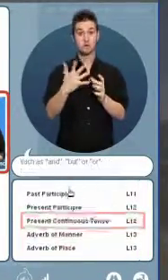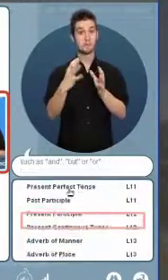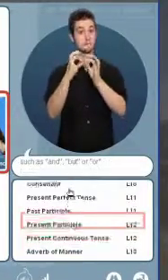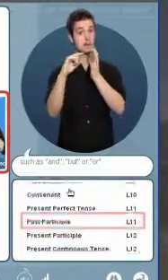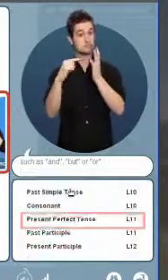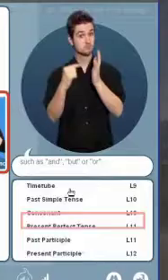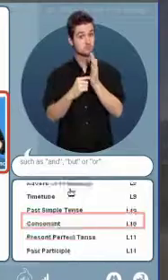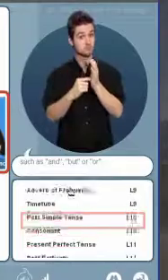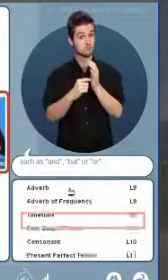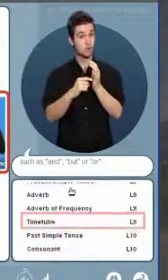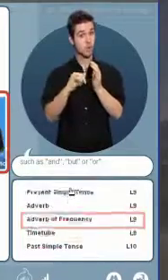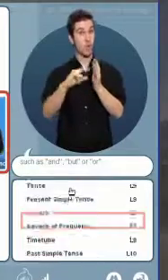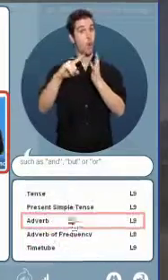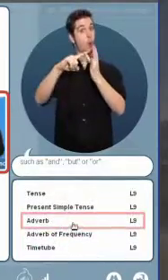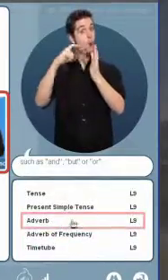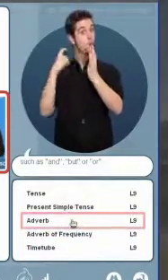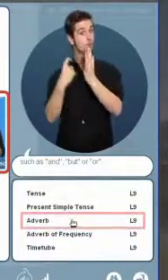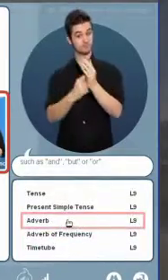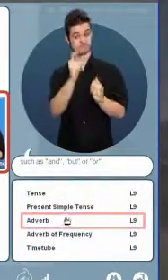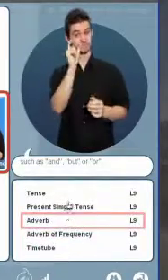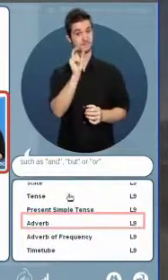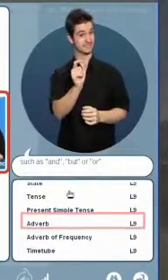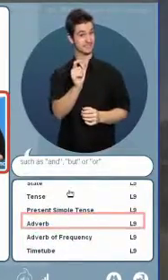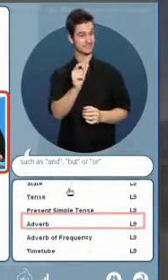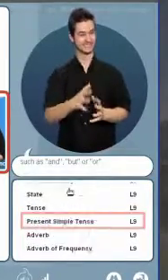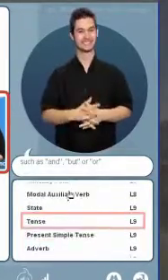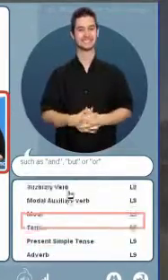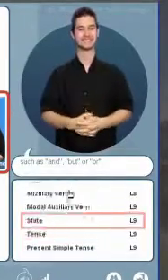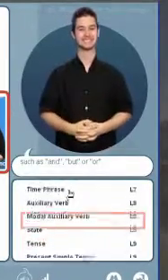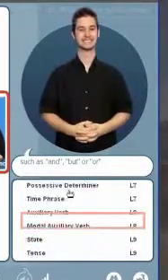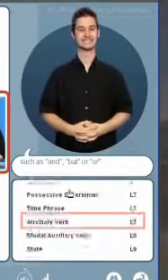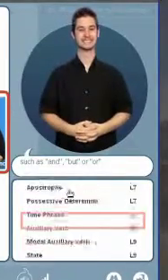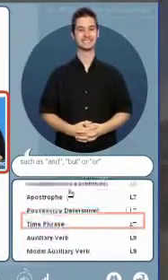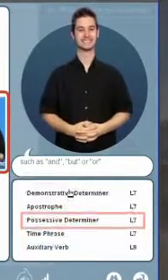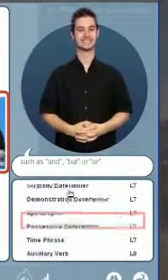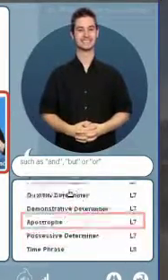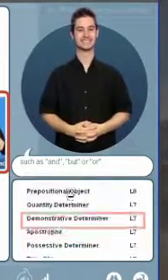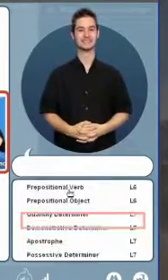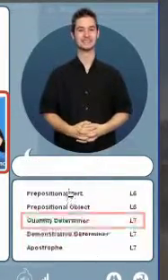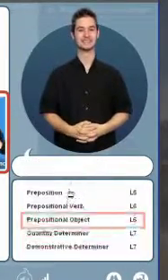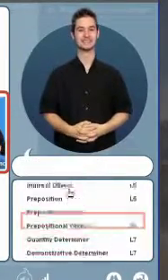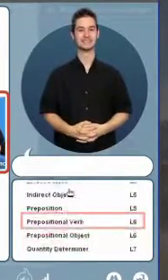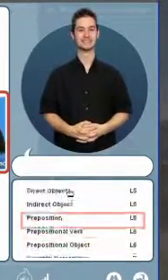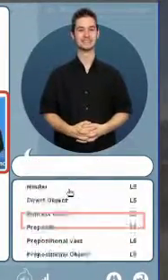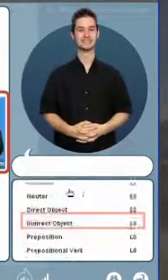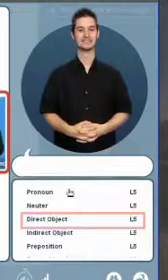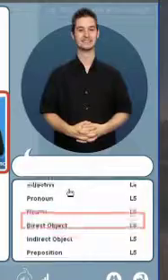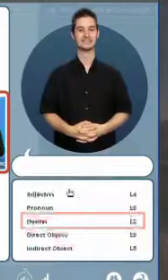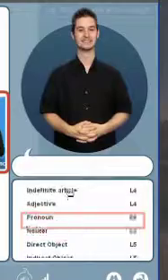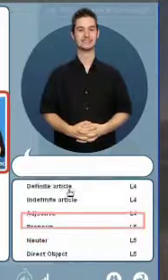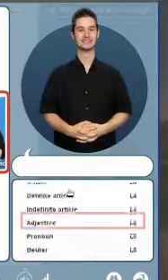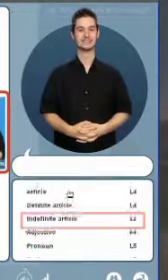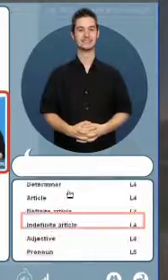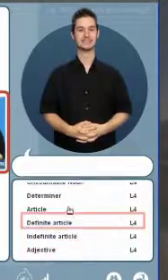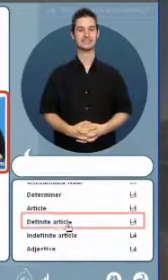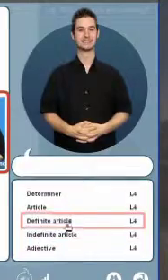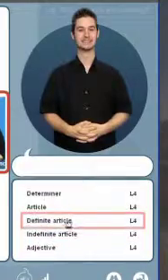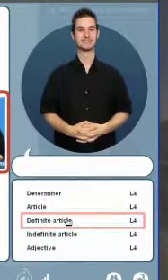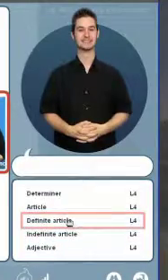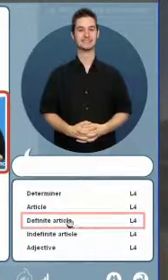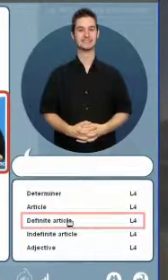joined together by a linking conjunction like and, but, or.